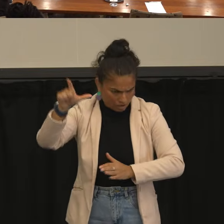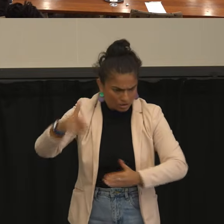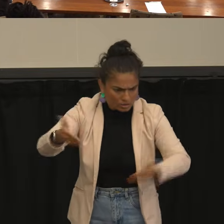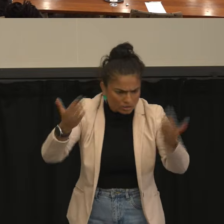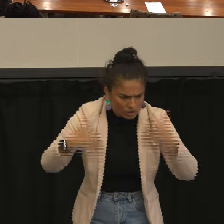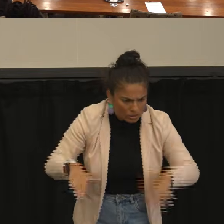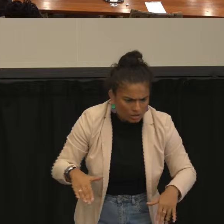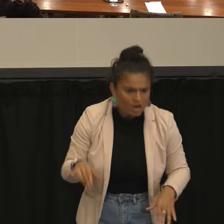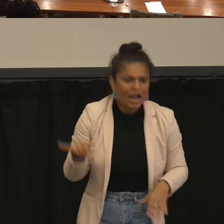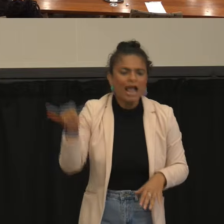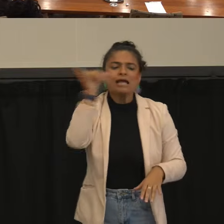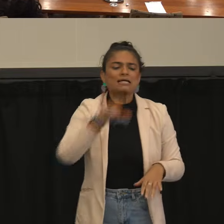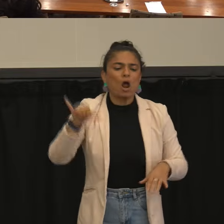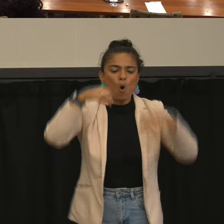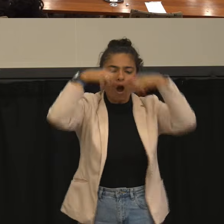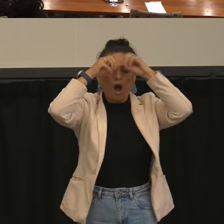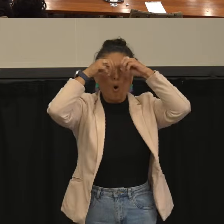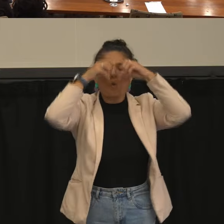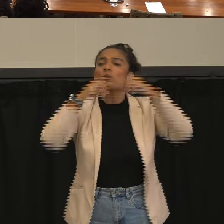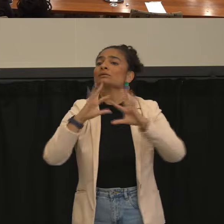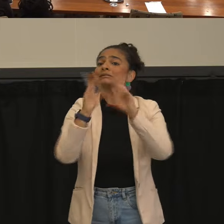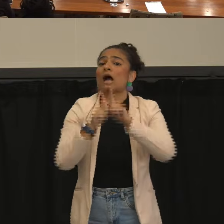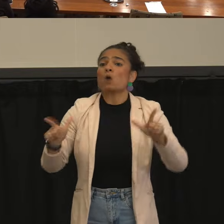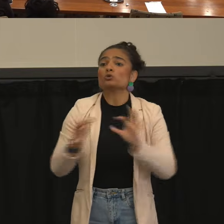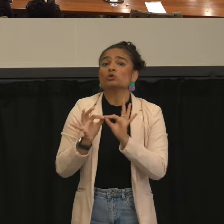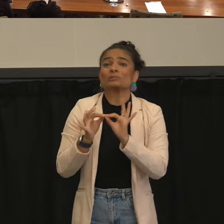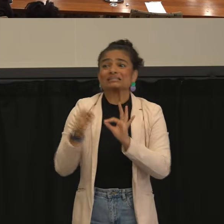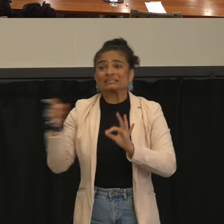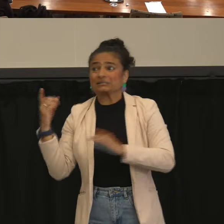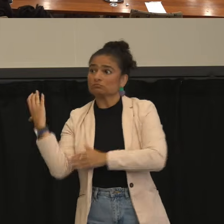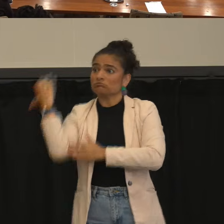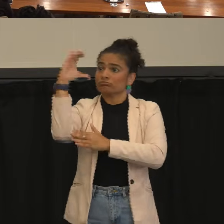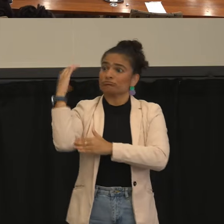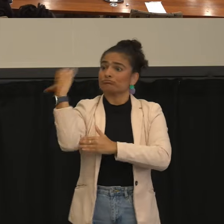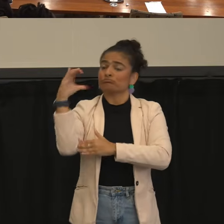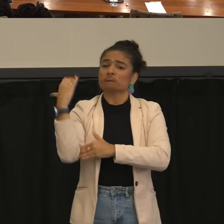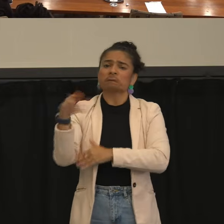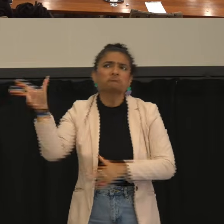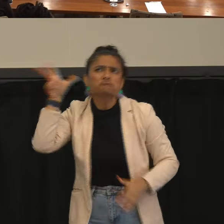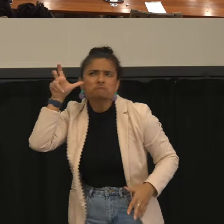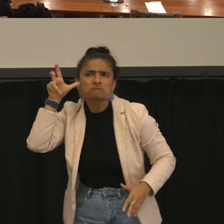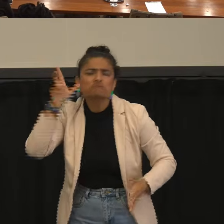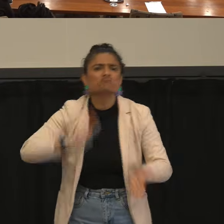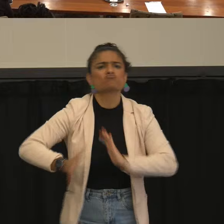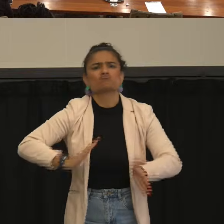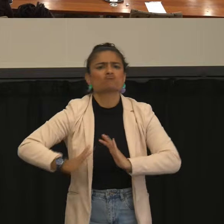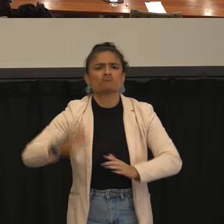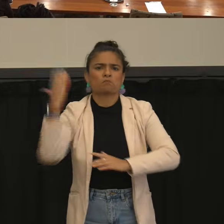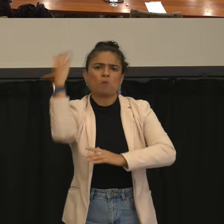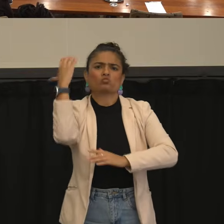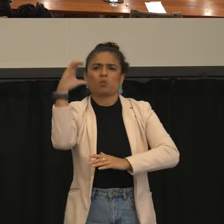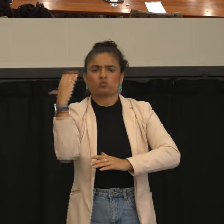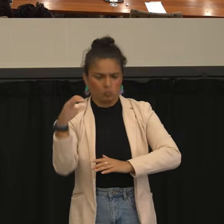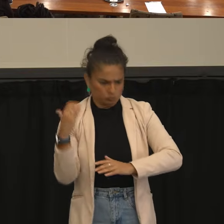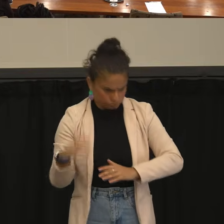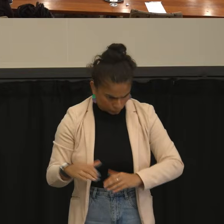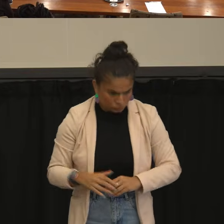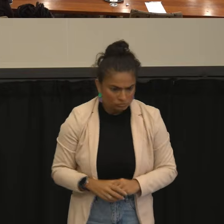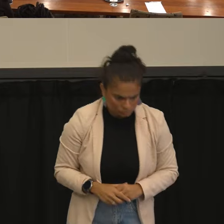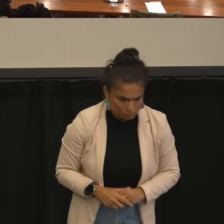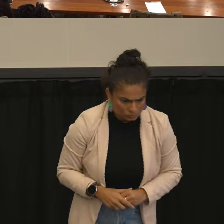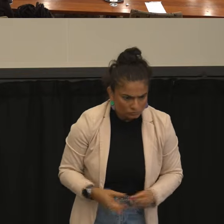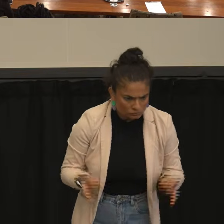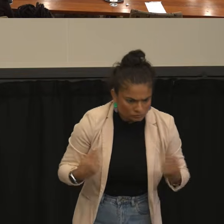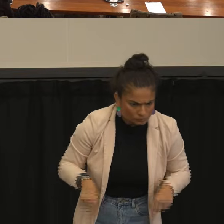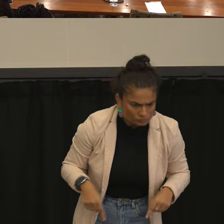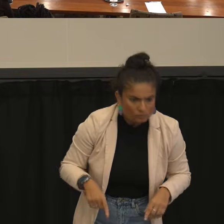which is available in text, but now also in sign language. And then Yellow Owl SASL interpreted content, an interpreter